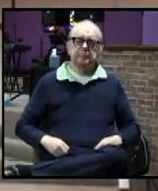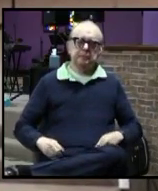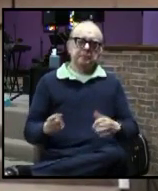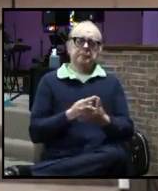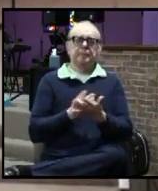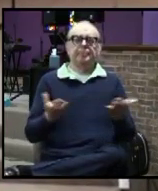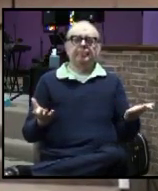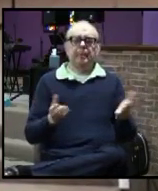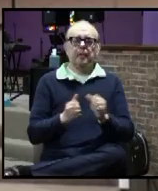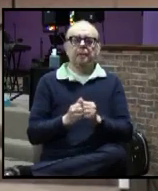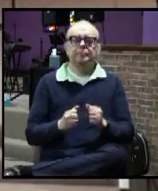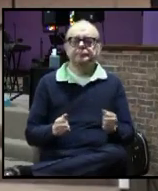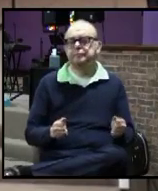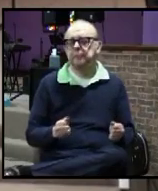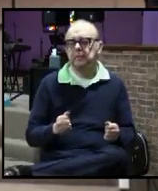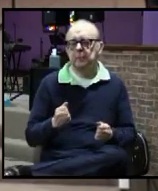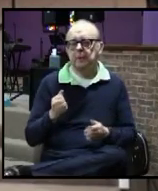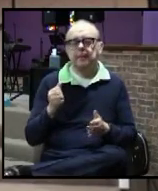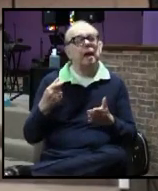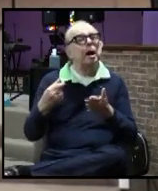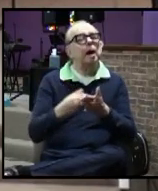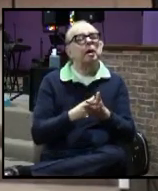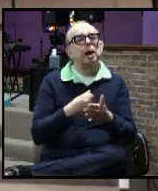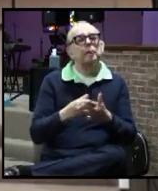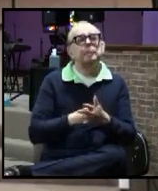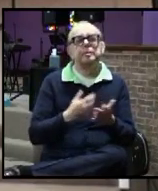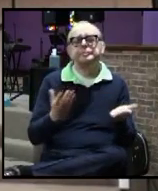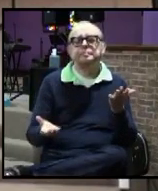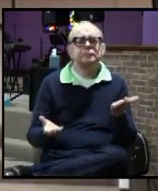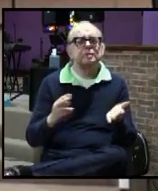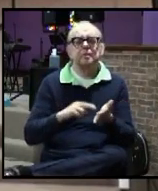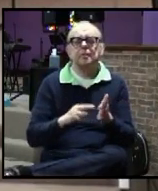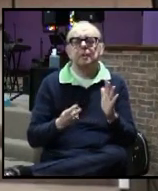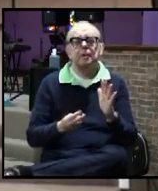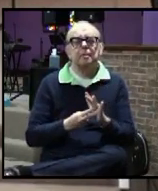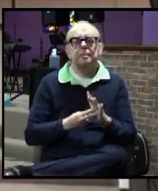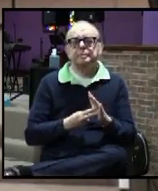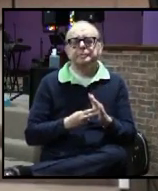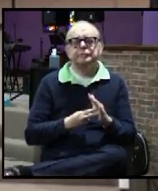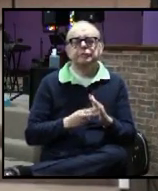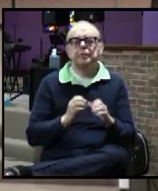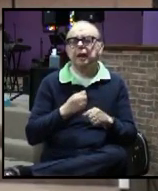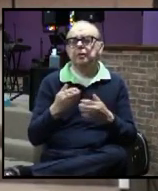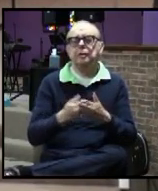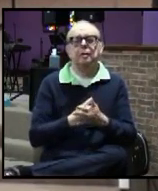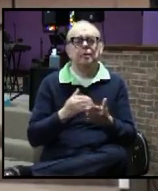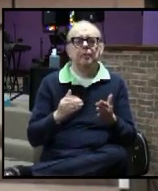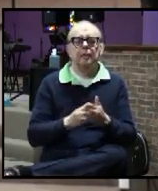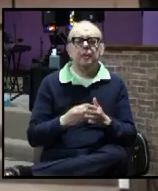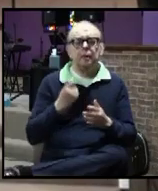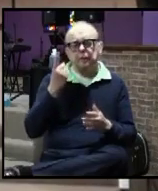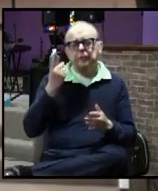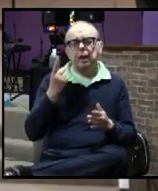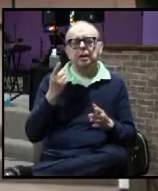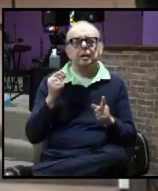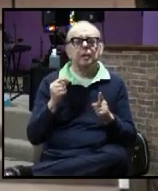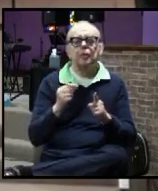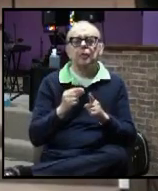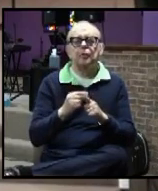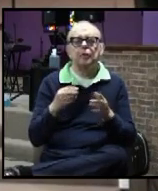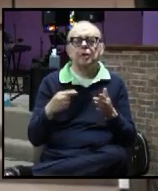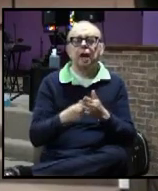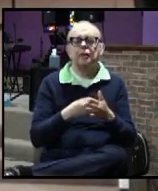the first thing that we want to deal with today is, what is the gospel? Really, what is it? To be revived, we have to know what the gospel is. We